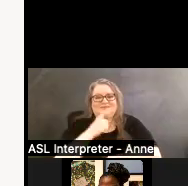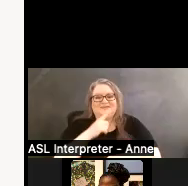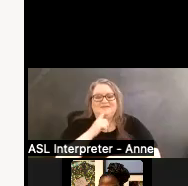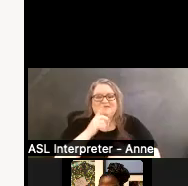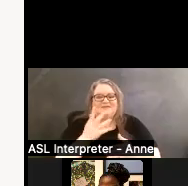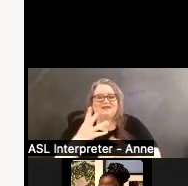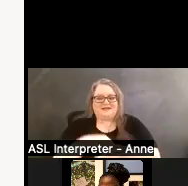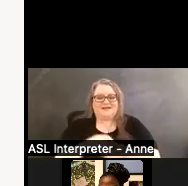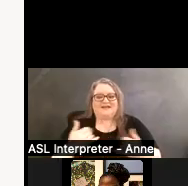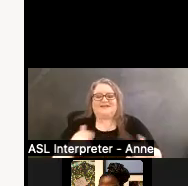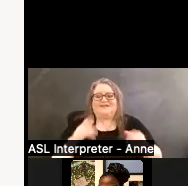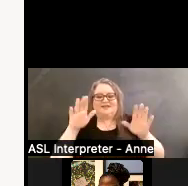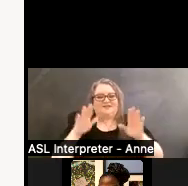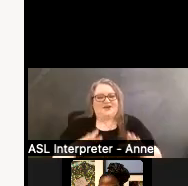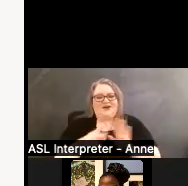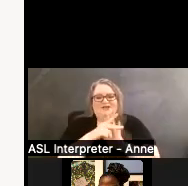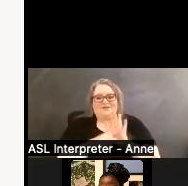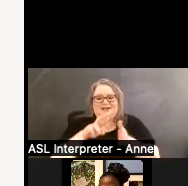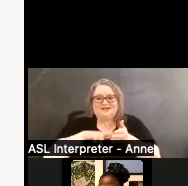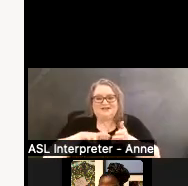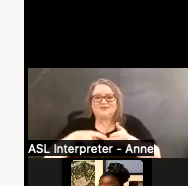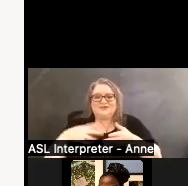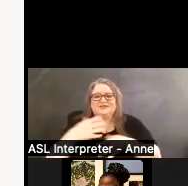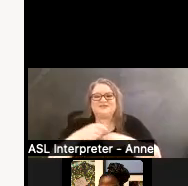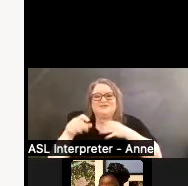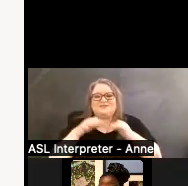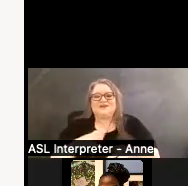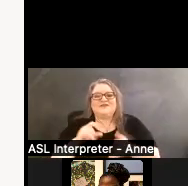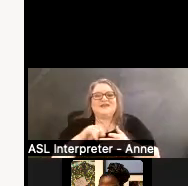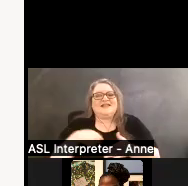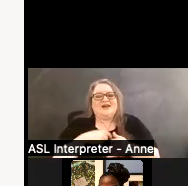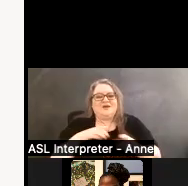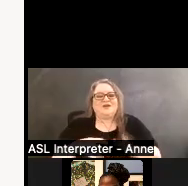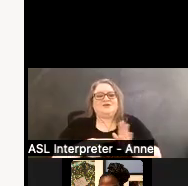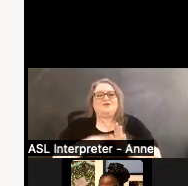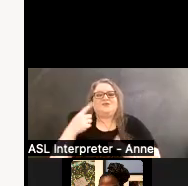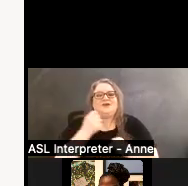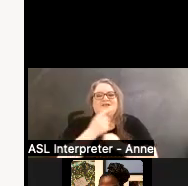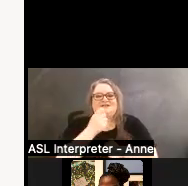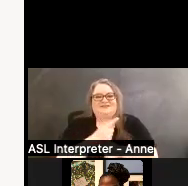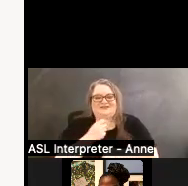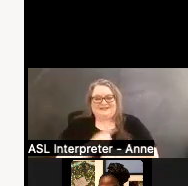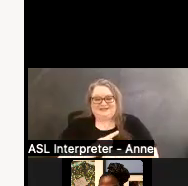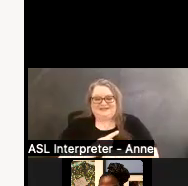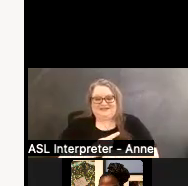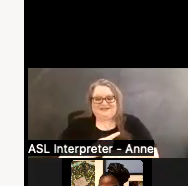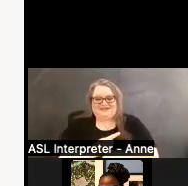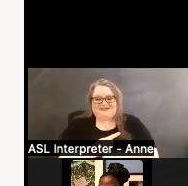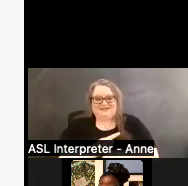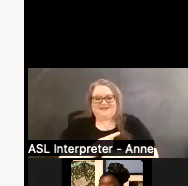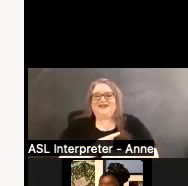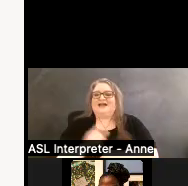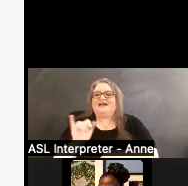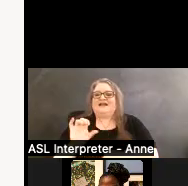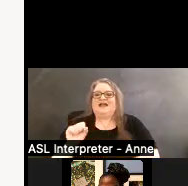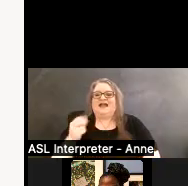of this awesome policy research briefing that we do once a year. And with that, as Shenna said,